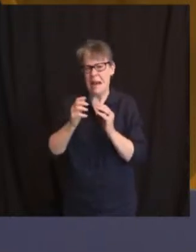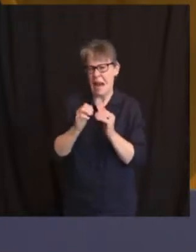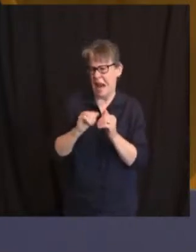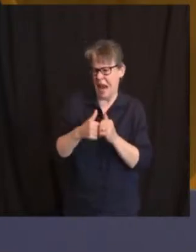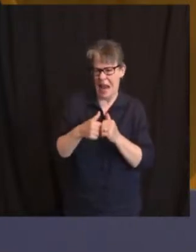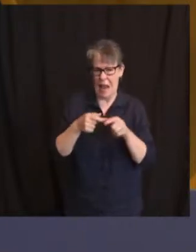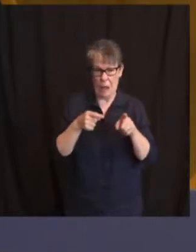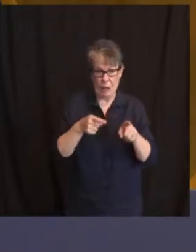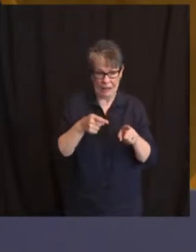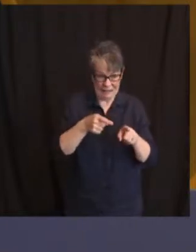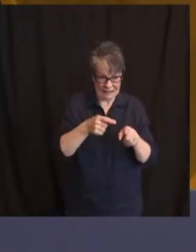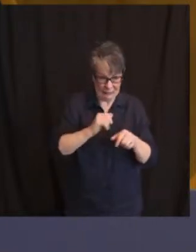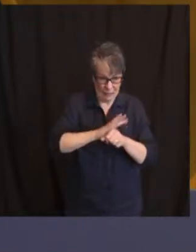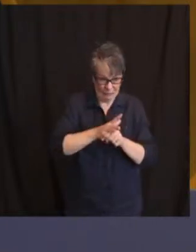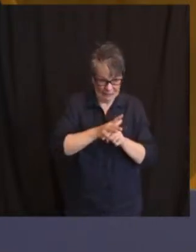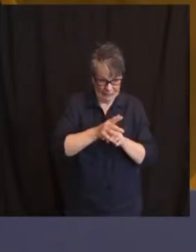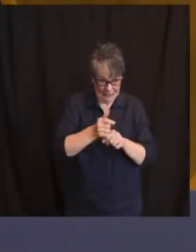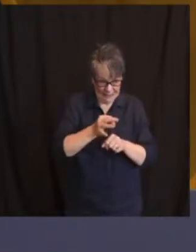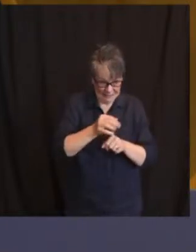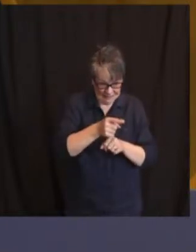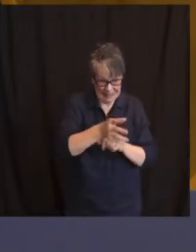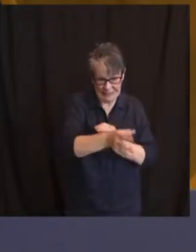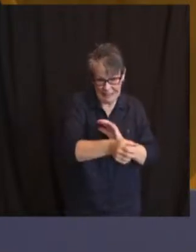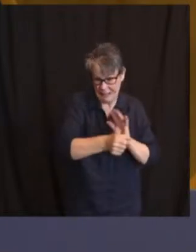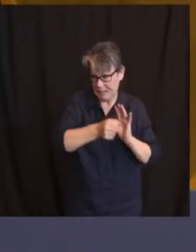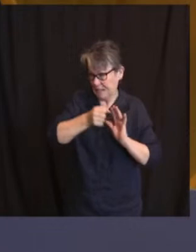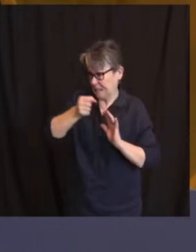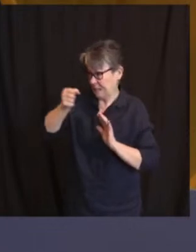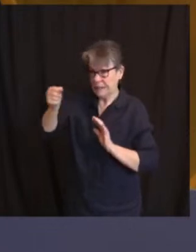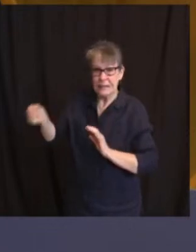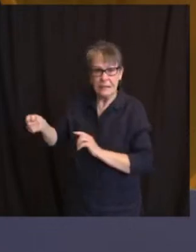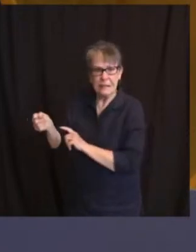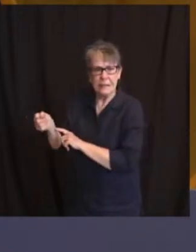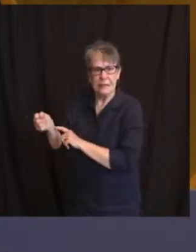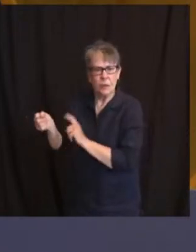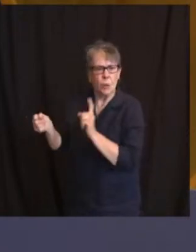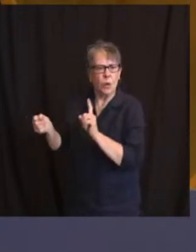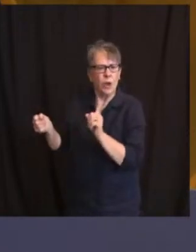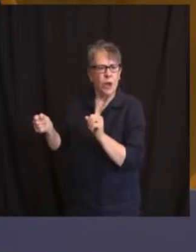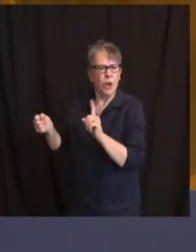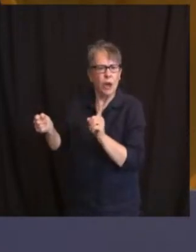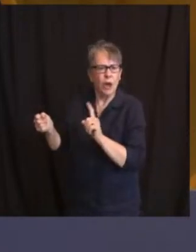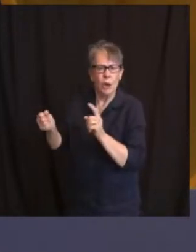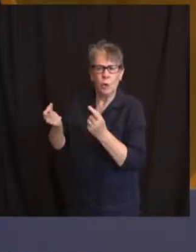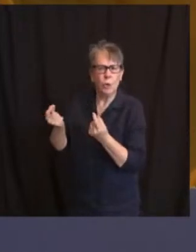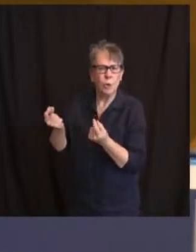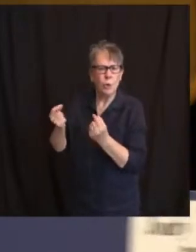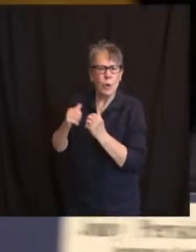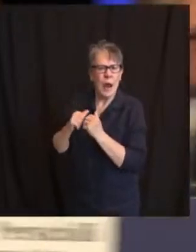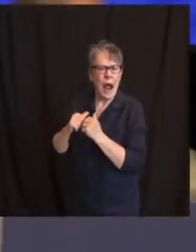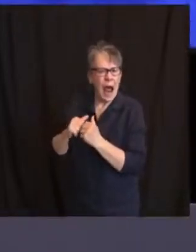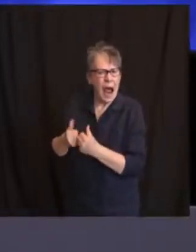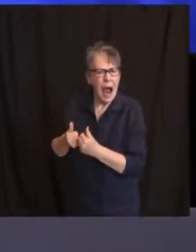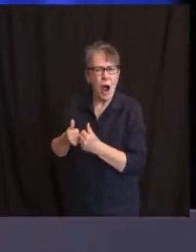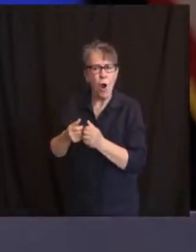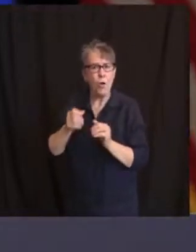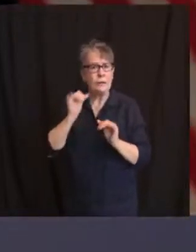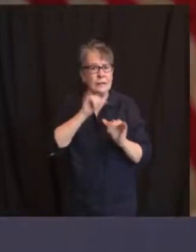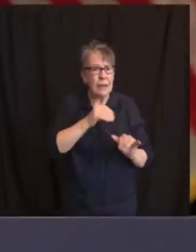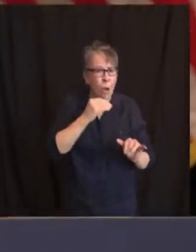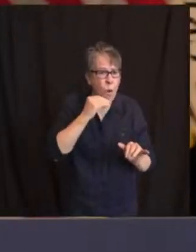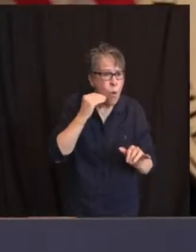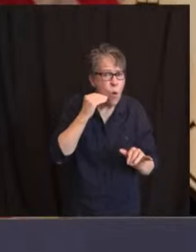it offline, or we can do it, I can do it tomorrow, whatever your pleasure is. Let's keep moving today, and maybe we can come back to this,